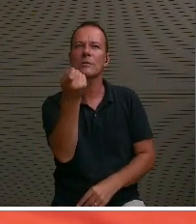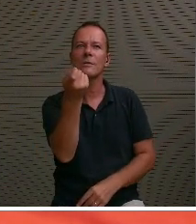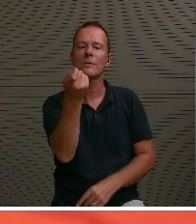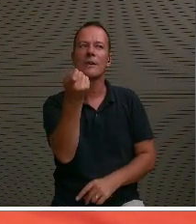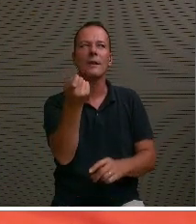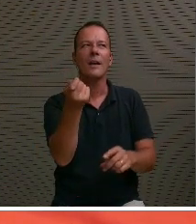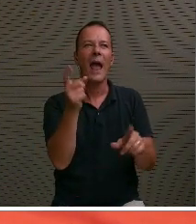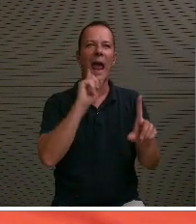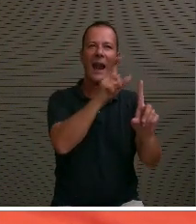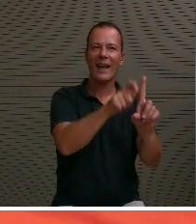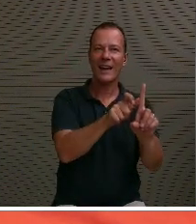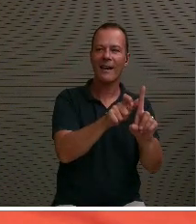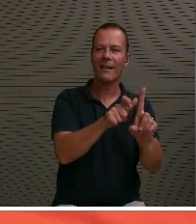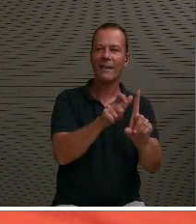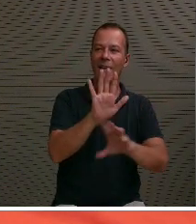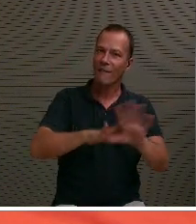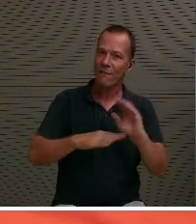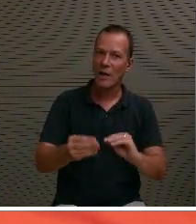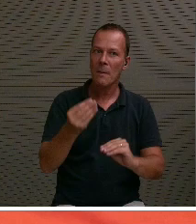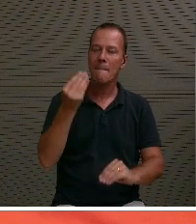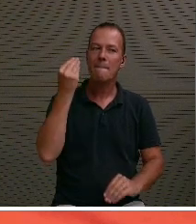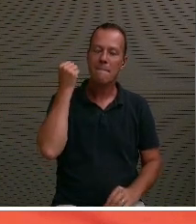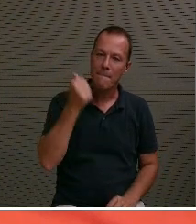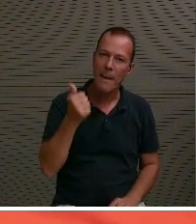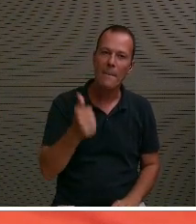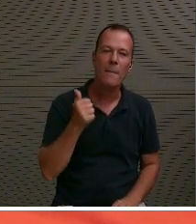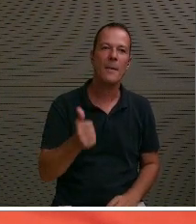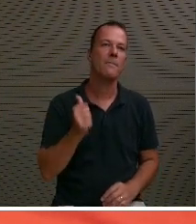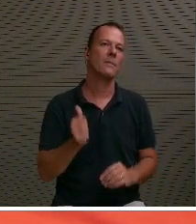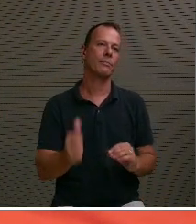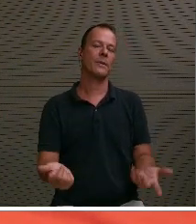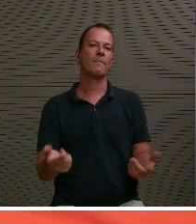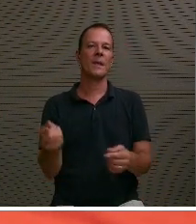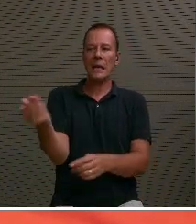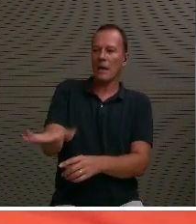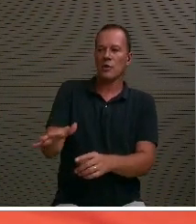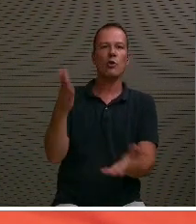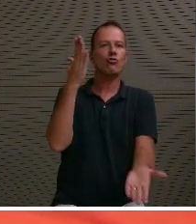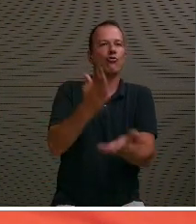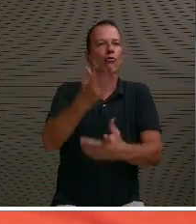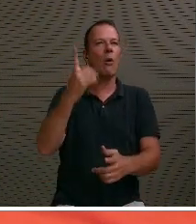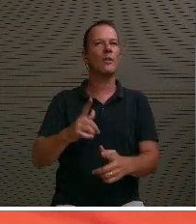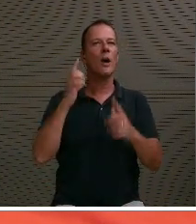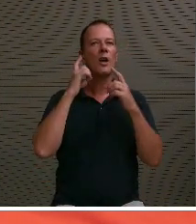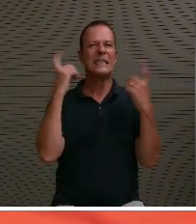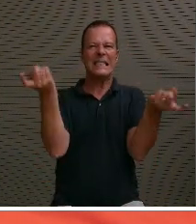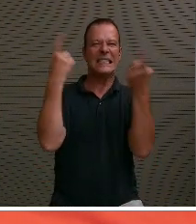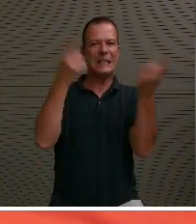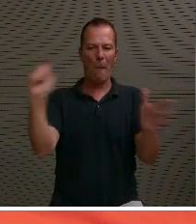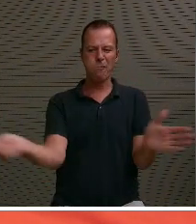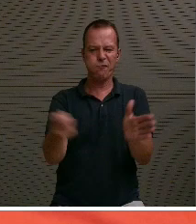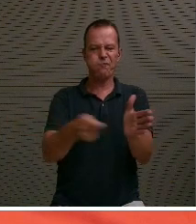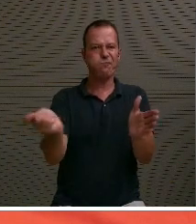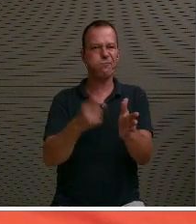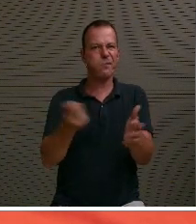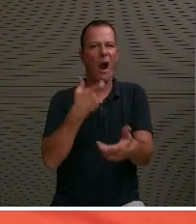it really, really good. Like, these kids, they're not just like banging on things and making noises